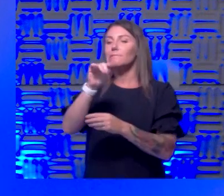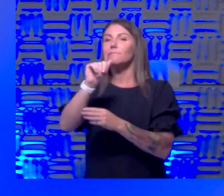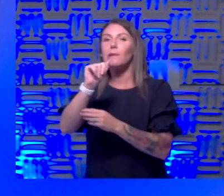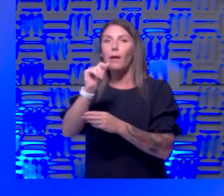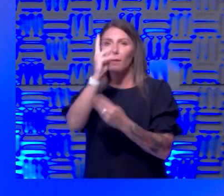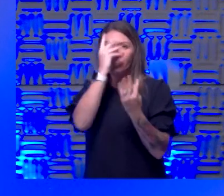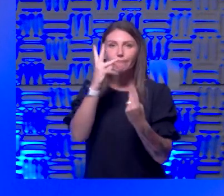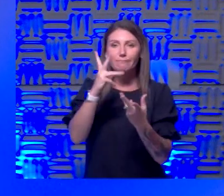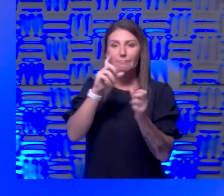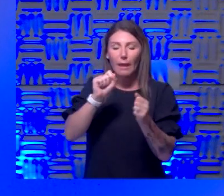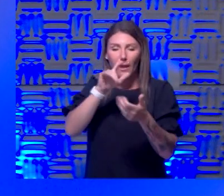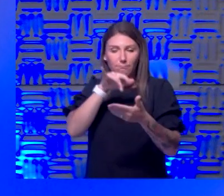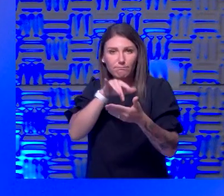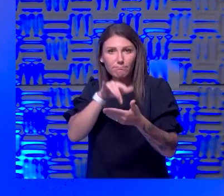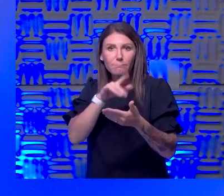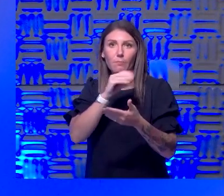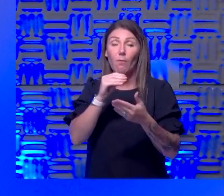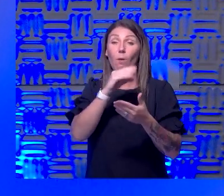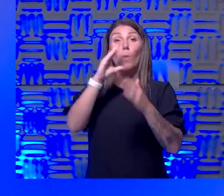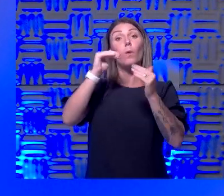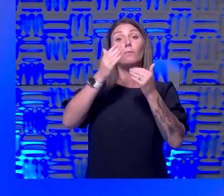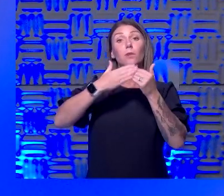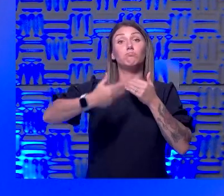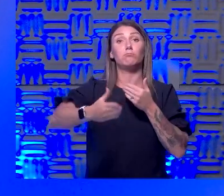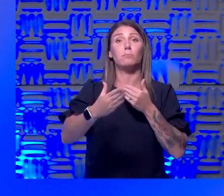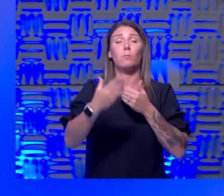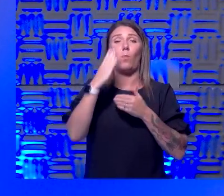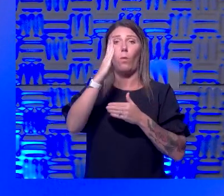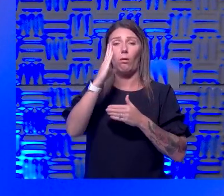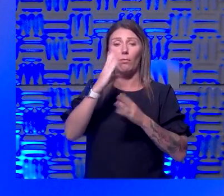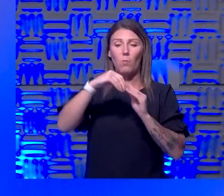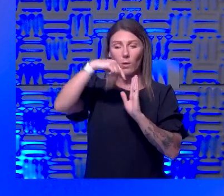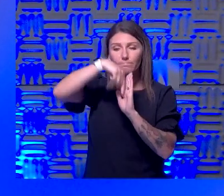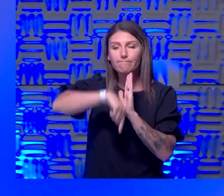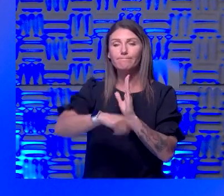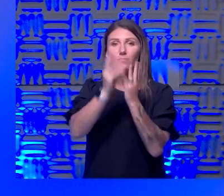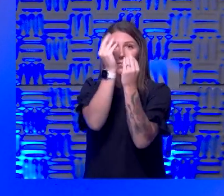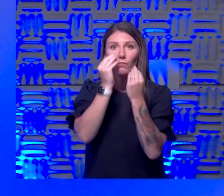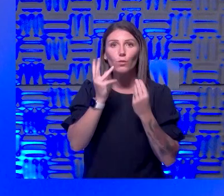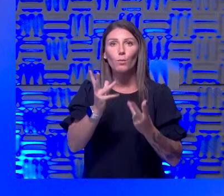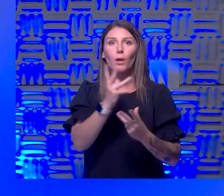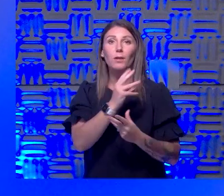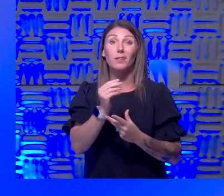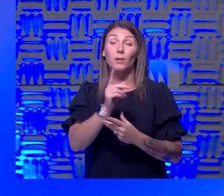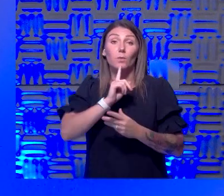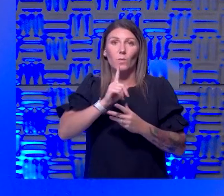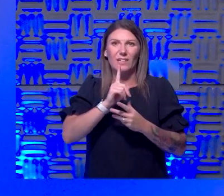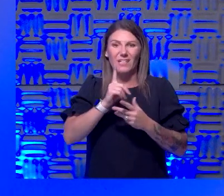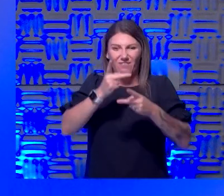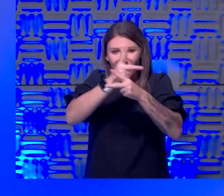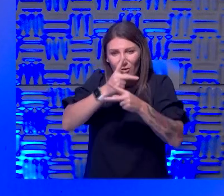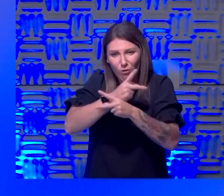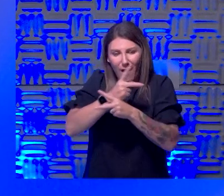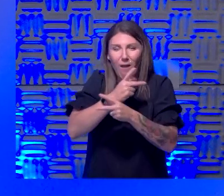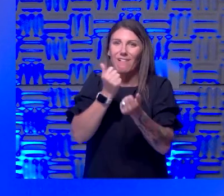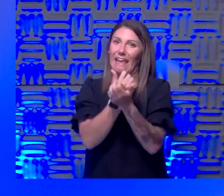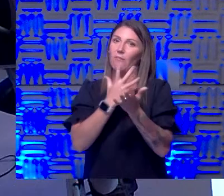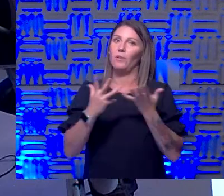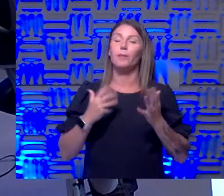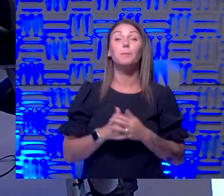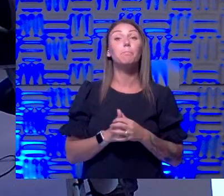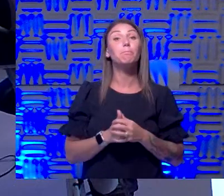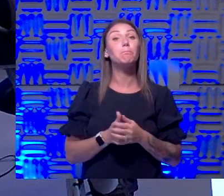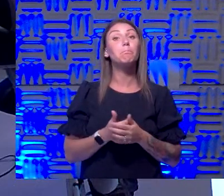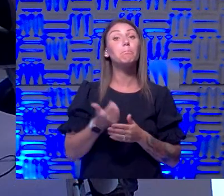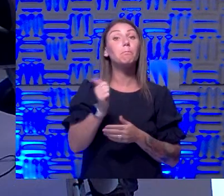can take. Hopefully moving forward we will get further information and really be able to sort all of this out. Any